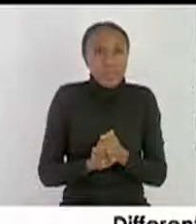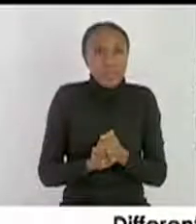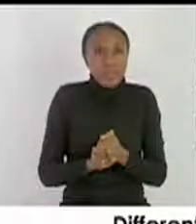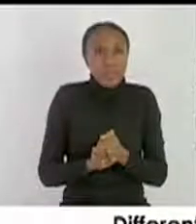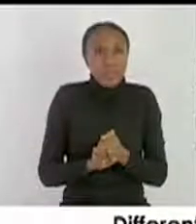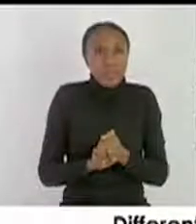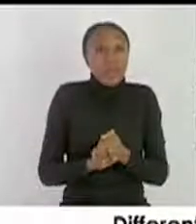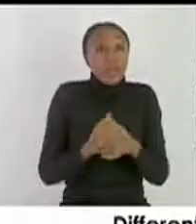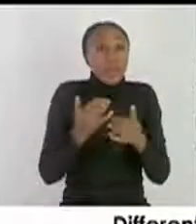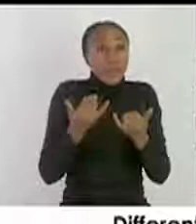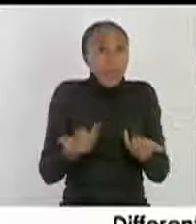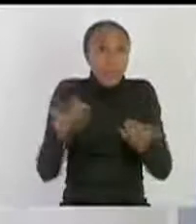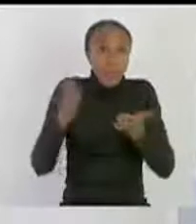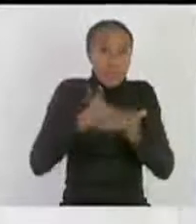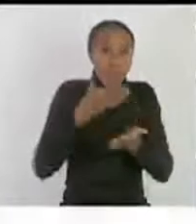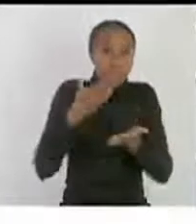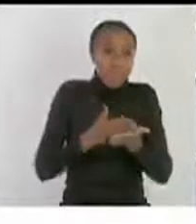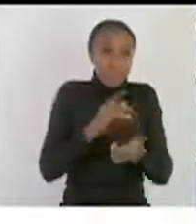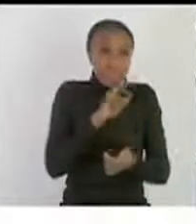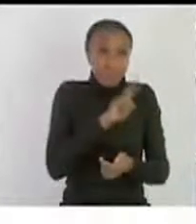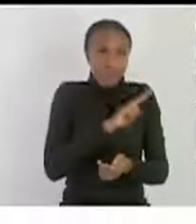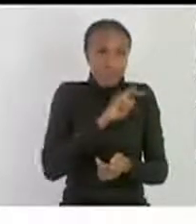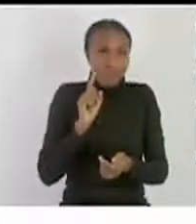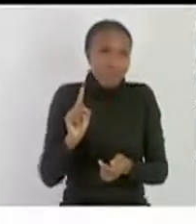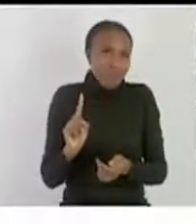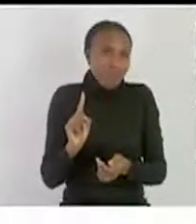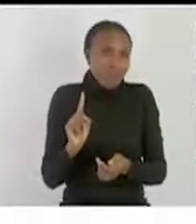Let's quickly move on to page 21.